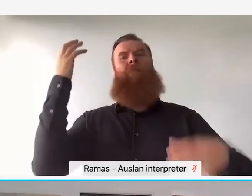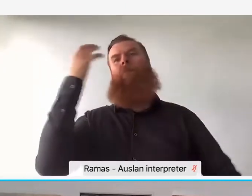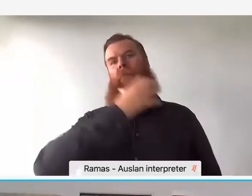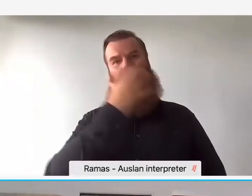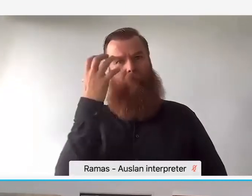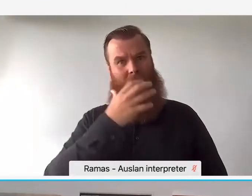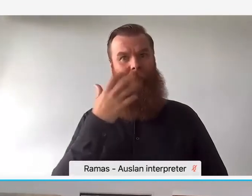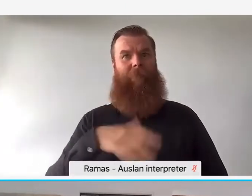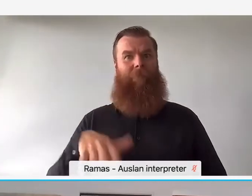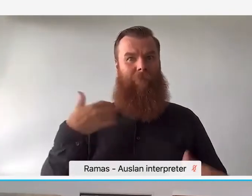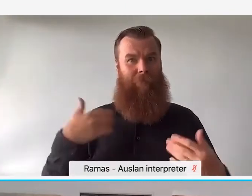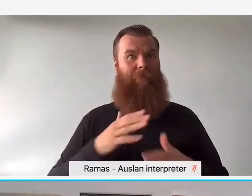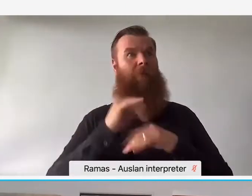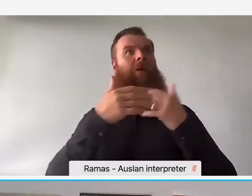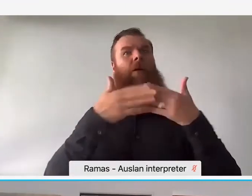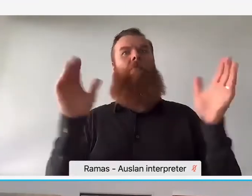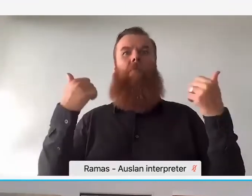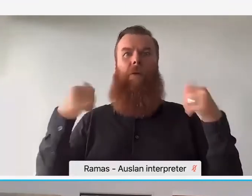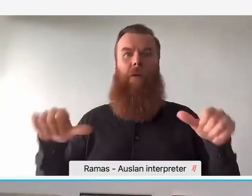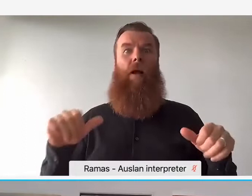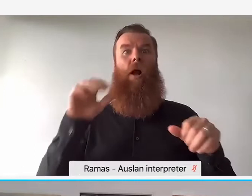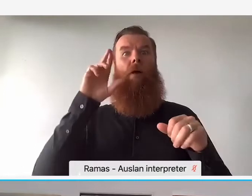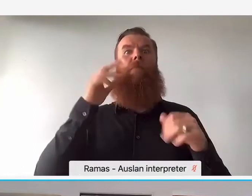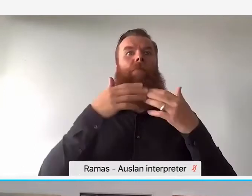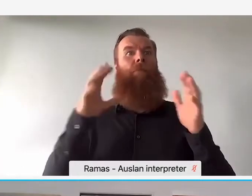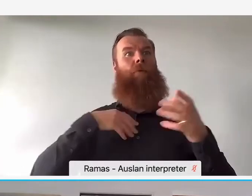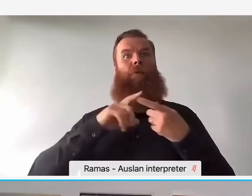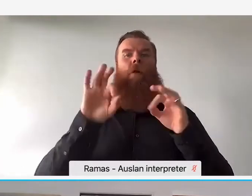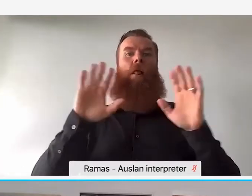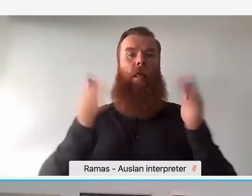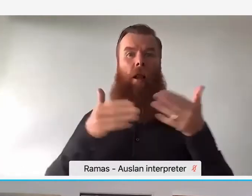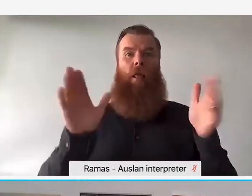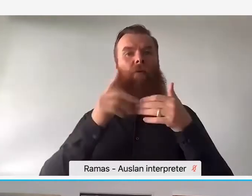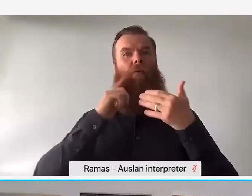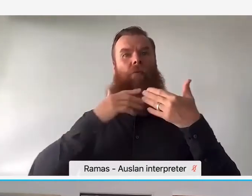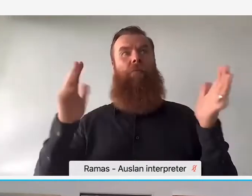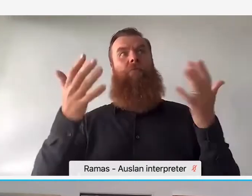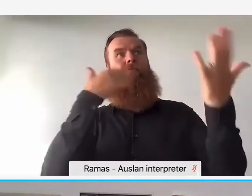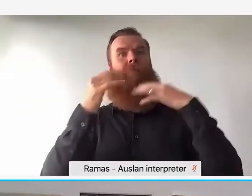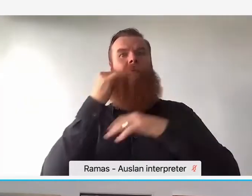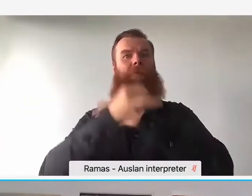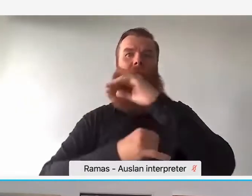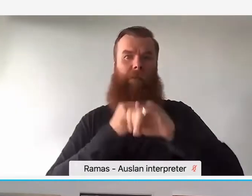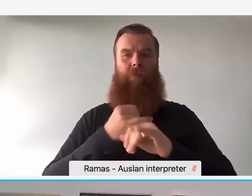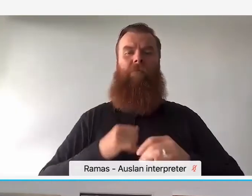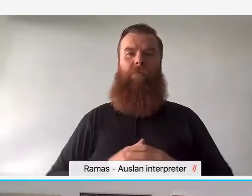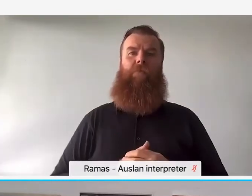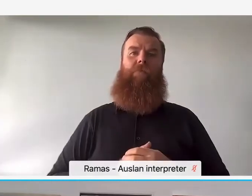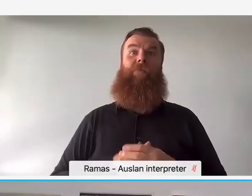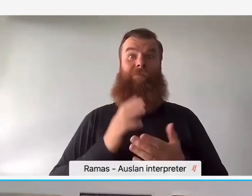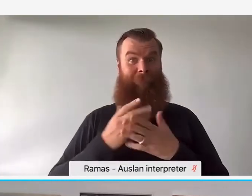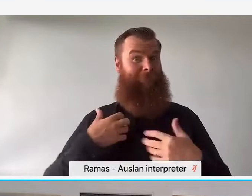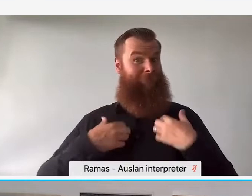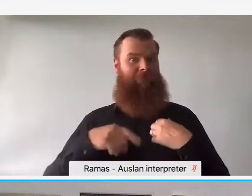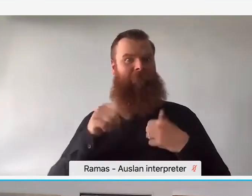and hopefully they stay open. So that's exciting. So it's basically, the biggest news from that is